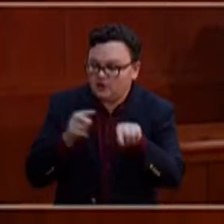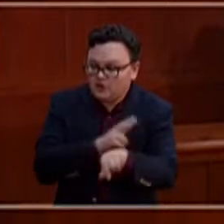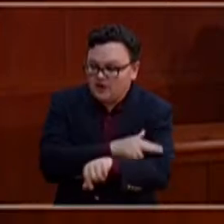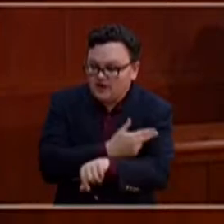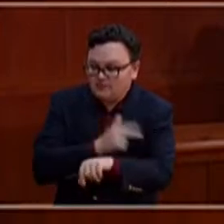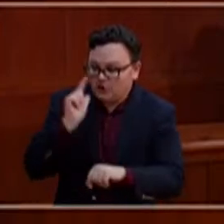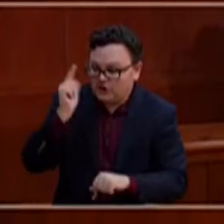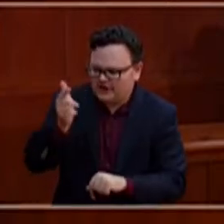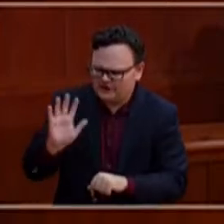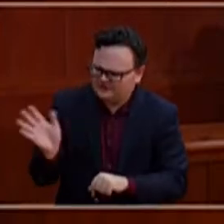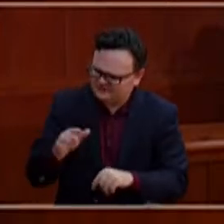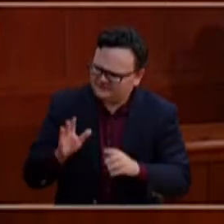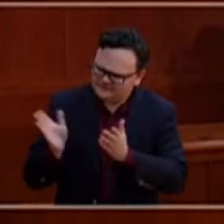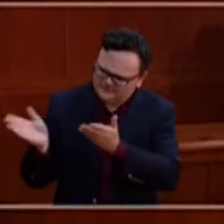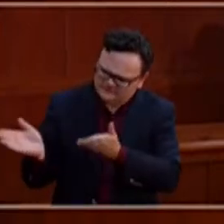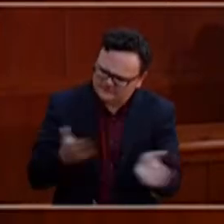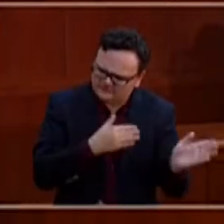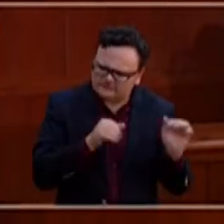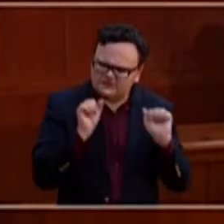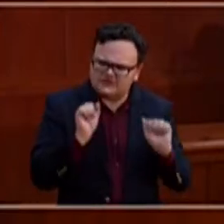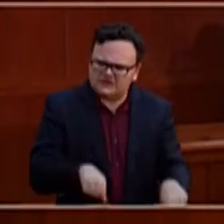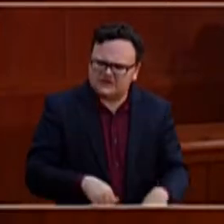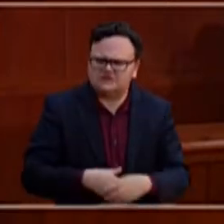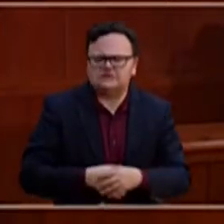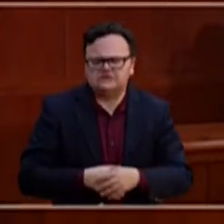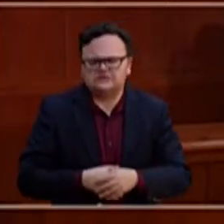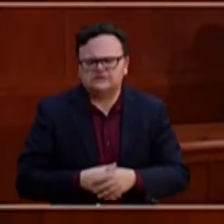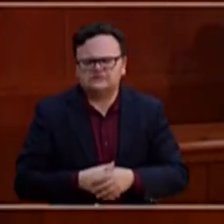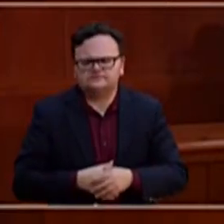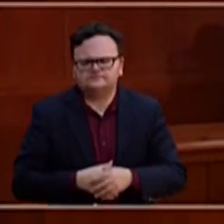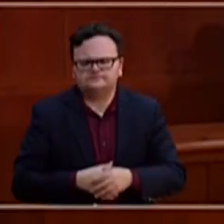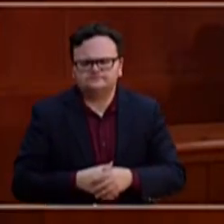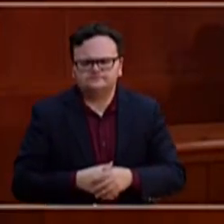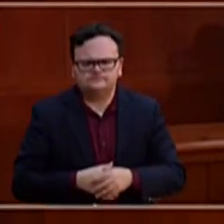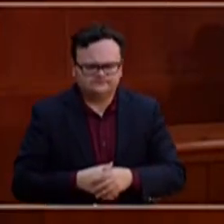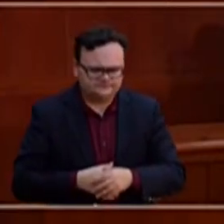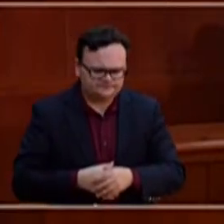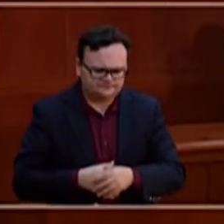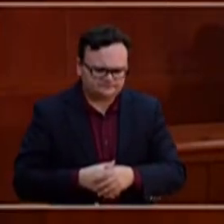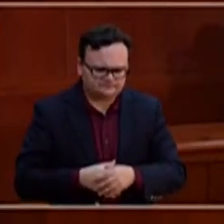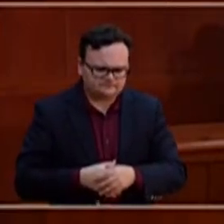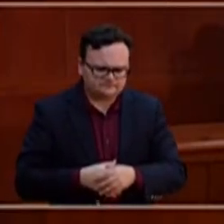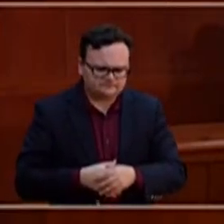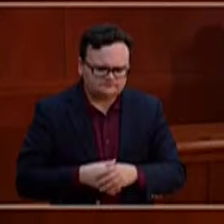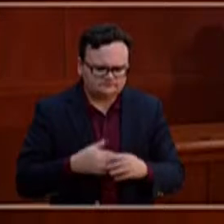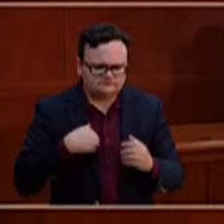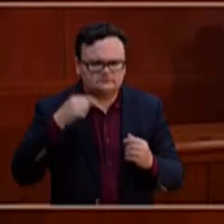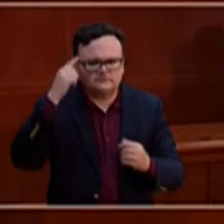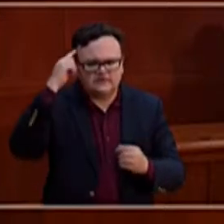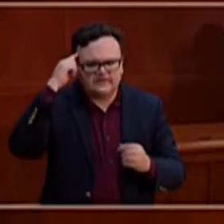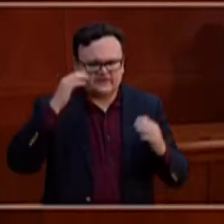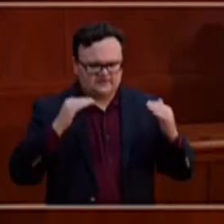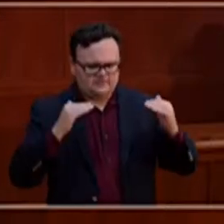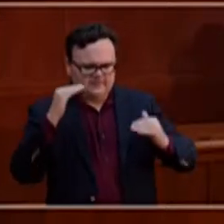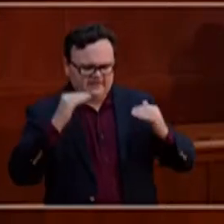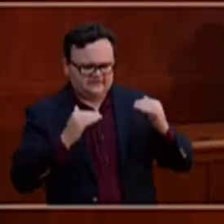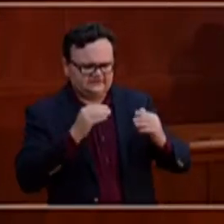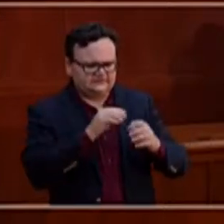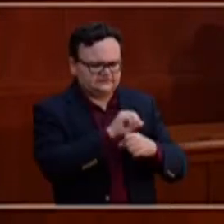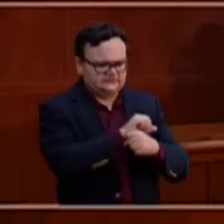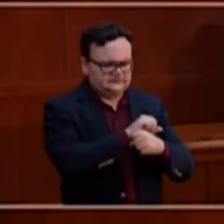that it's not able to be done now for quite some time. So I think the simultaneous need to be treating